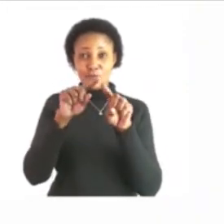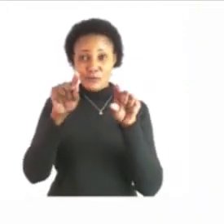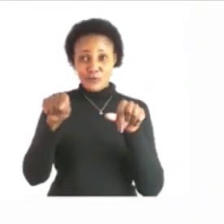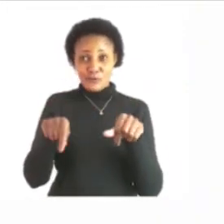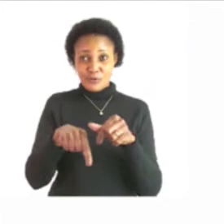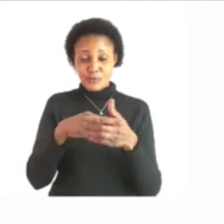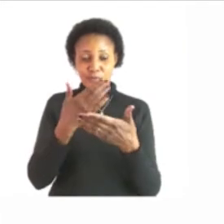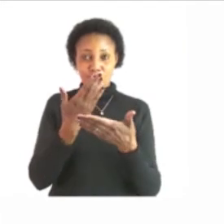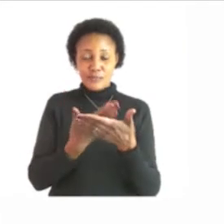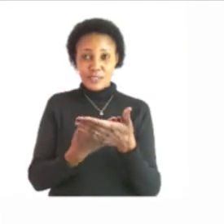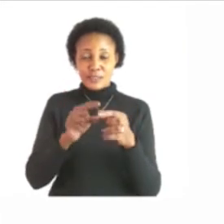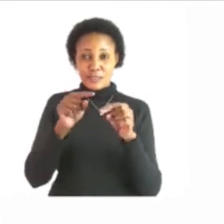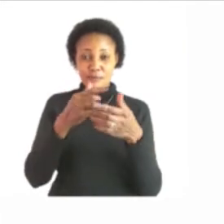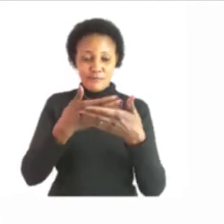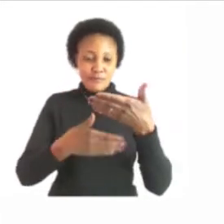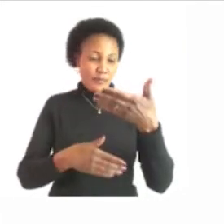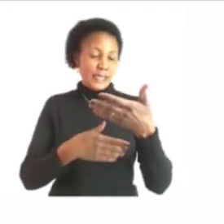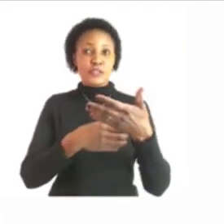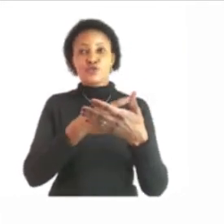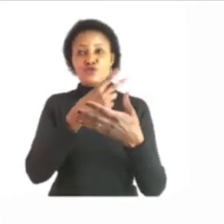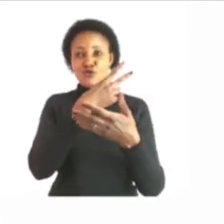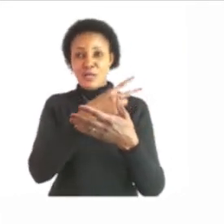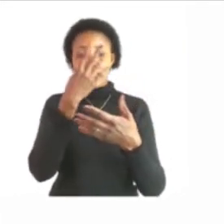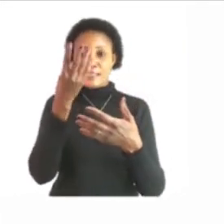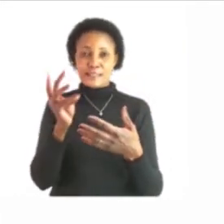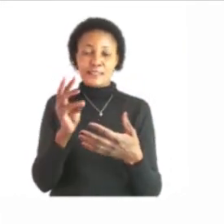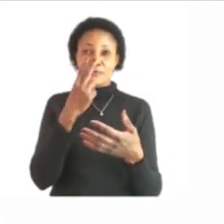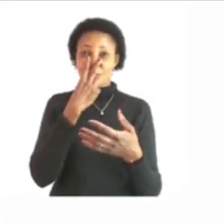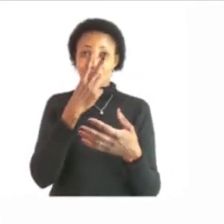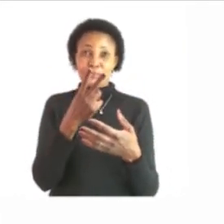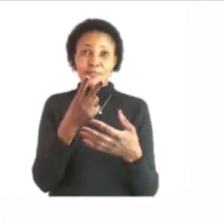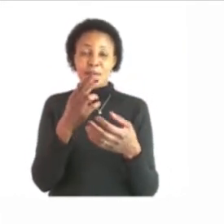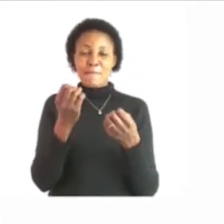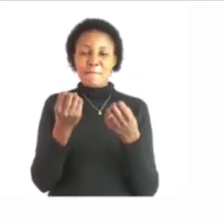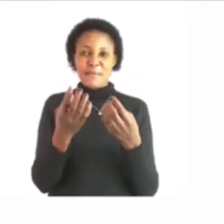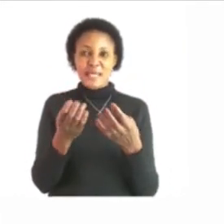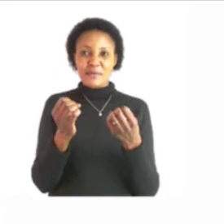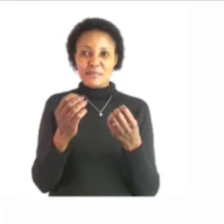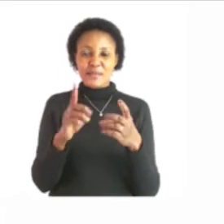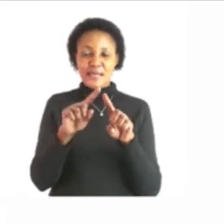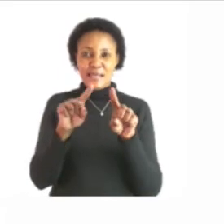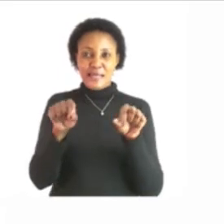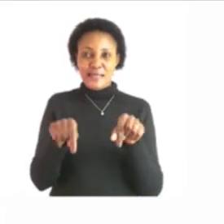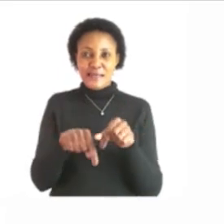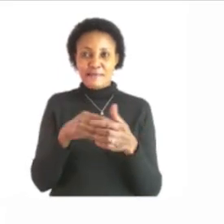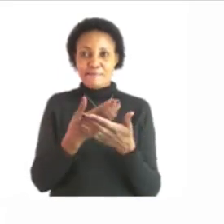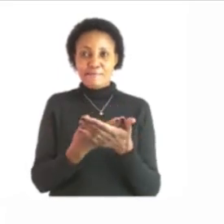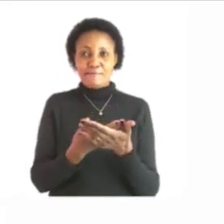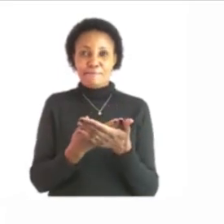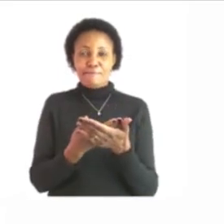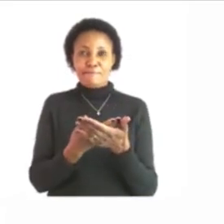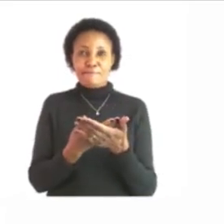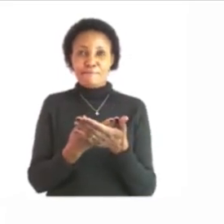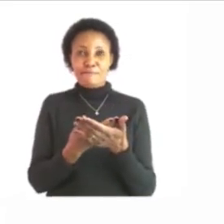26, can you go to page 26? You will see many pictures over there. If you look